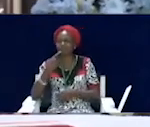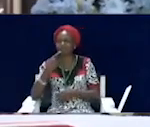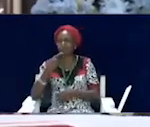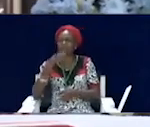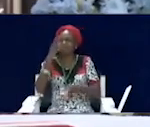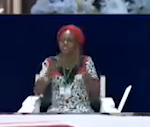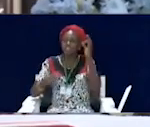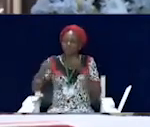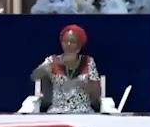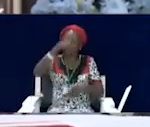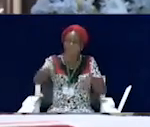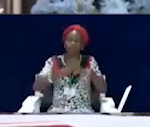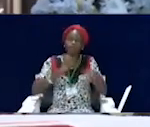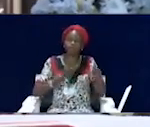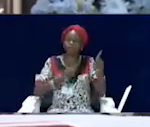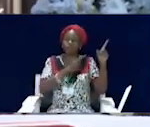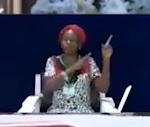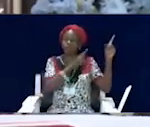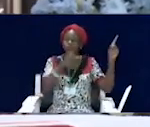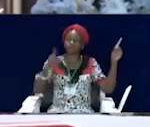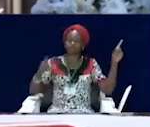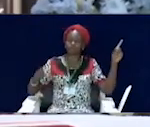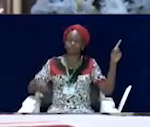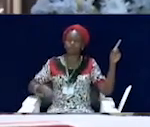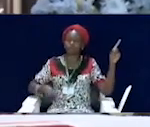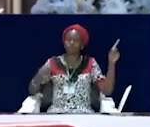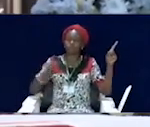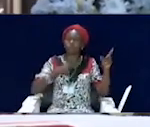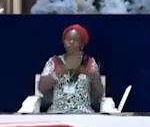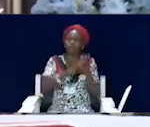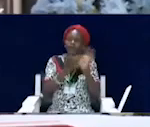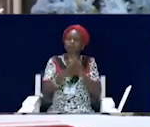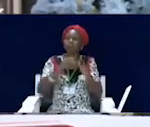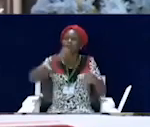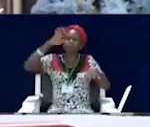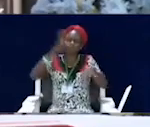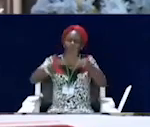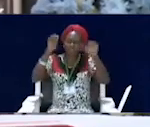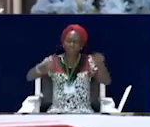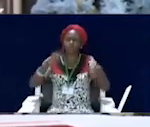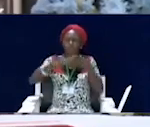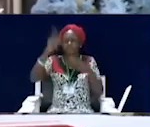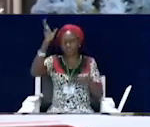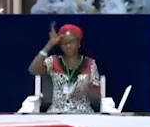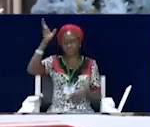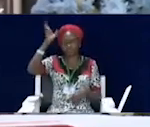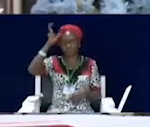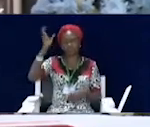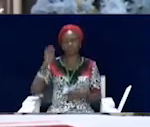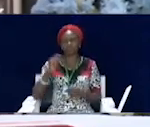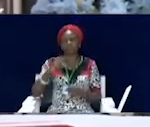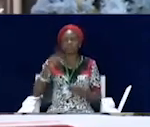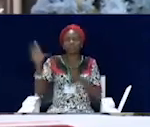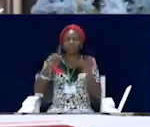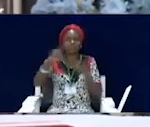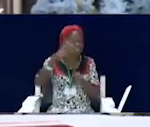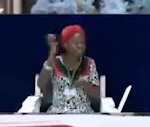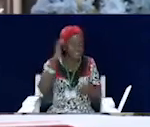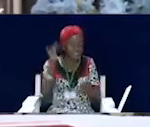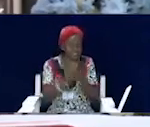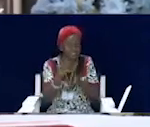if you touch us, Lord, we will become untouchable to the devil. Did you hear